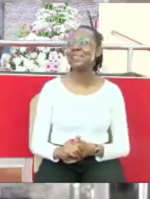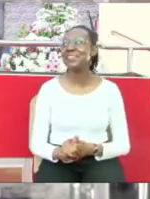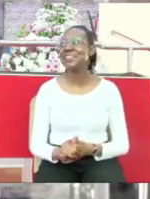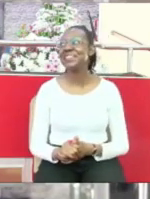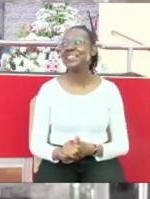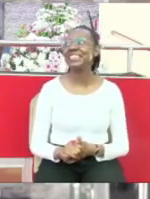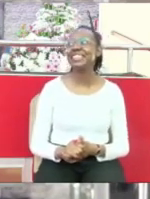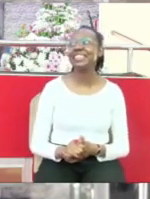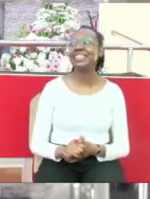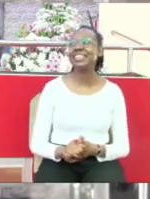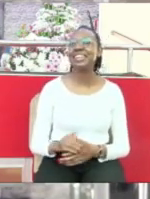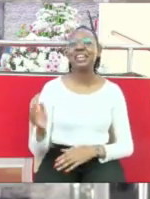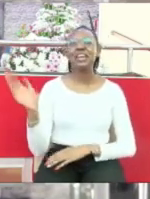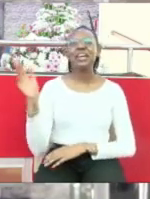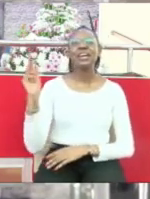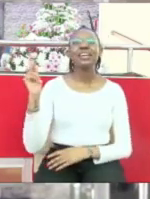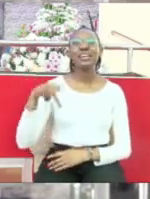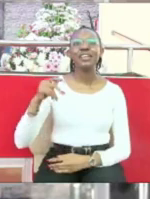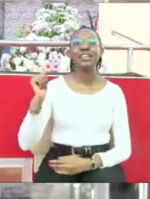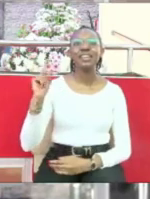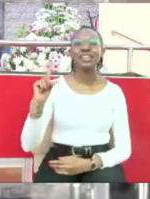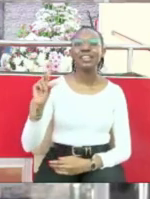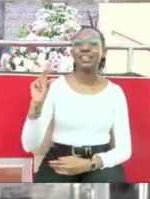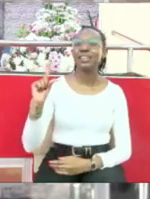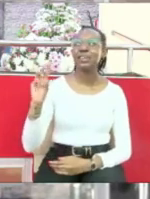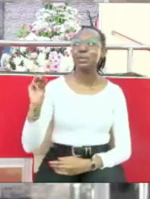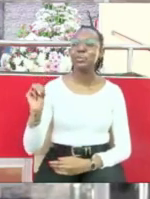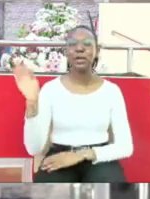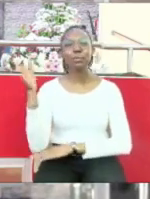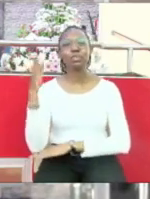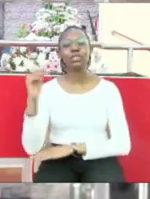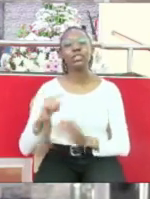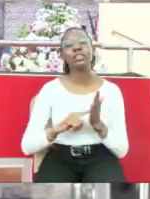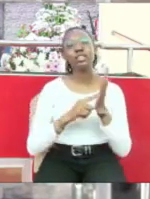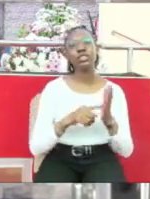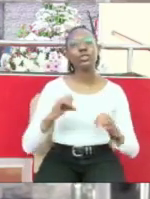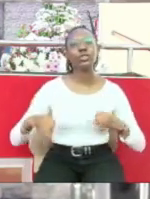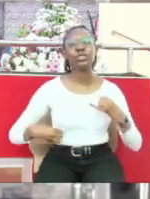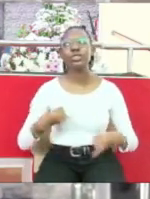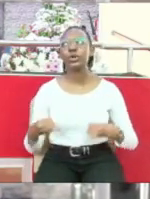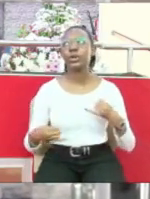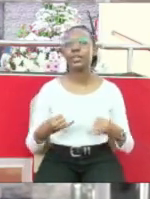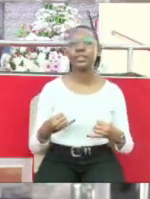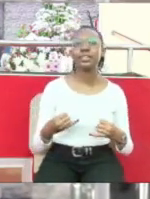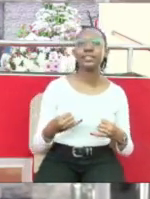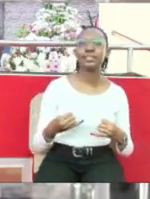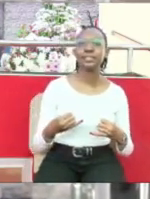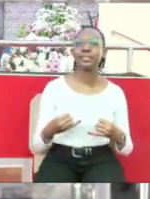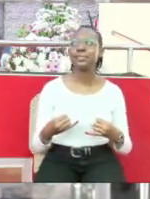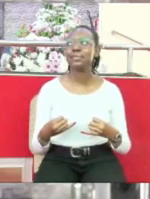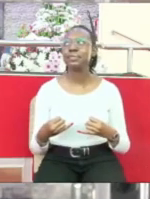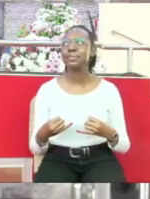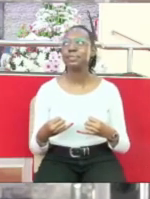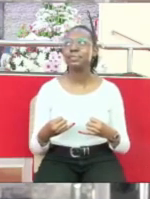It symbolizes joy. Ilikuwa ni ishara ya furaha. At the festival of the tabernacle. Wakati wa sherehe za tabernacle,